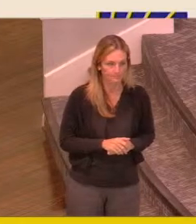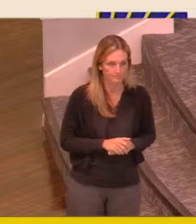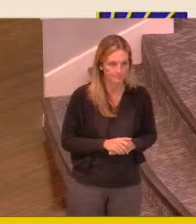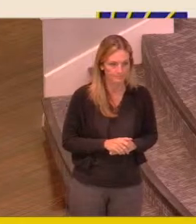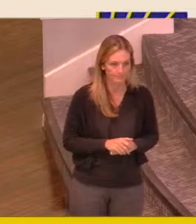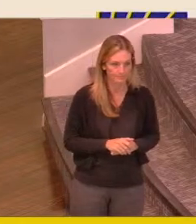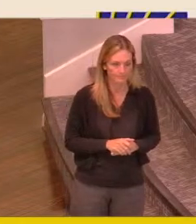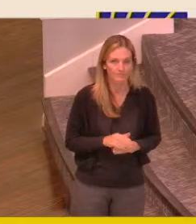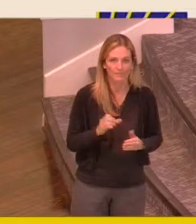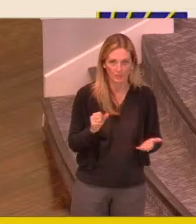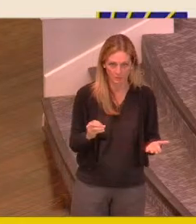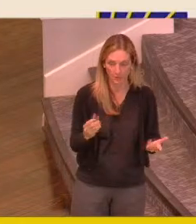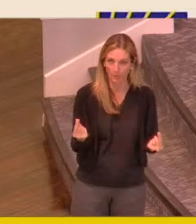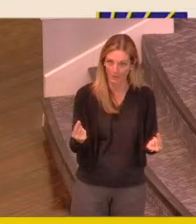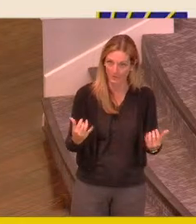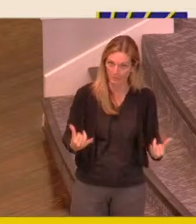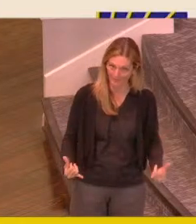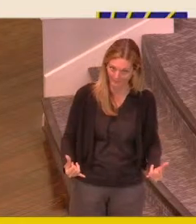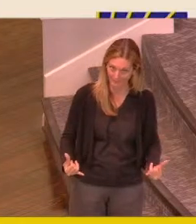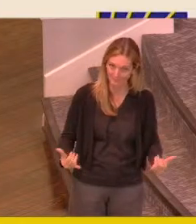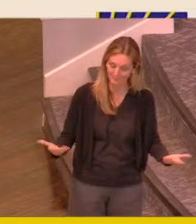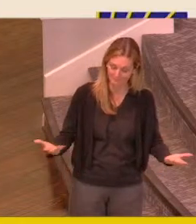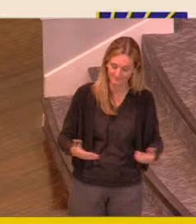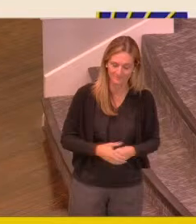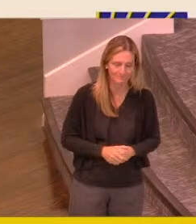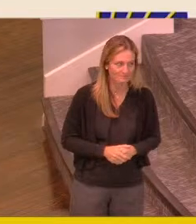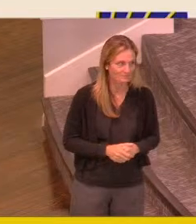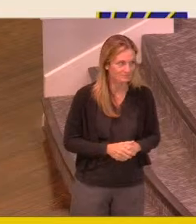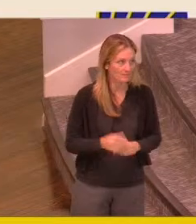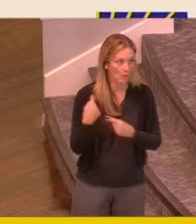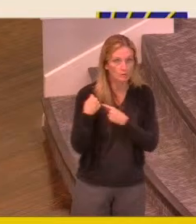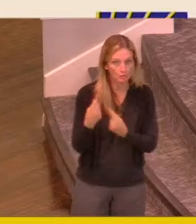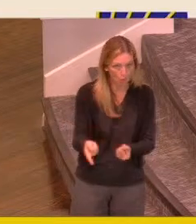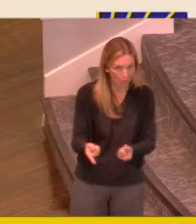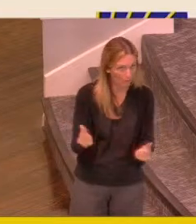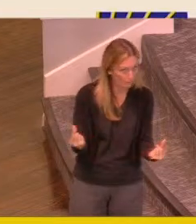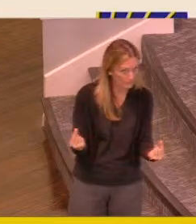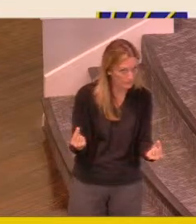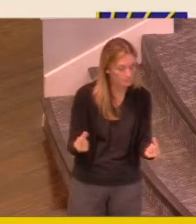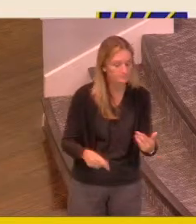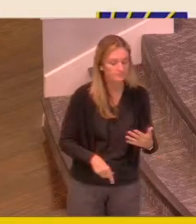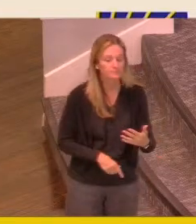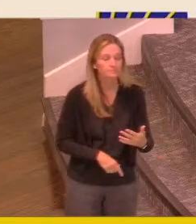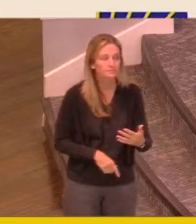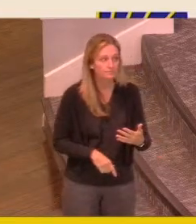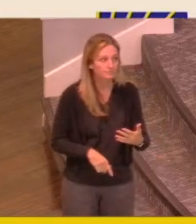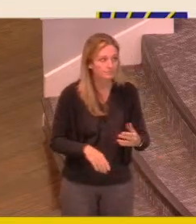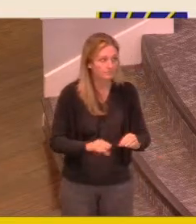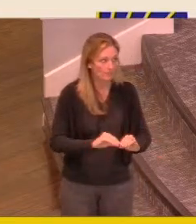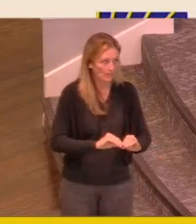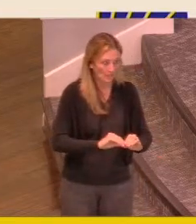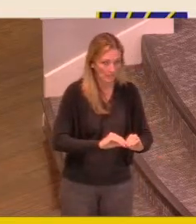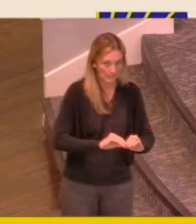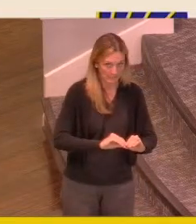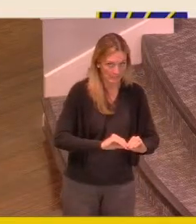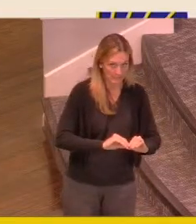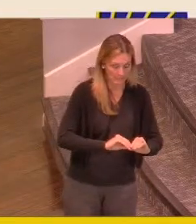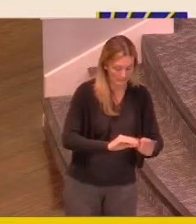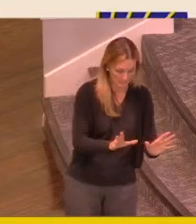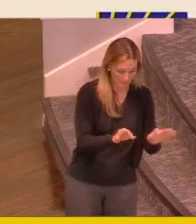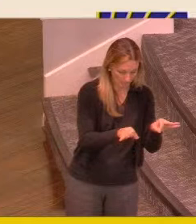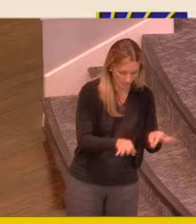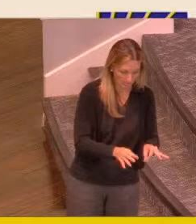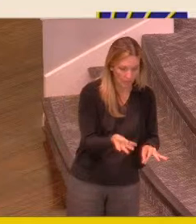So where are we now? Here's what we've done so far. We've clarified 4 salary